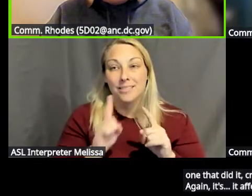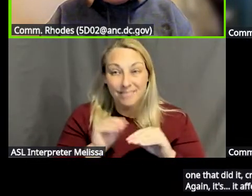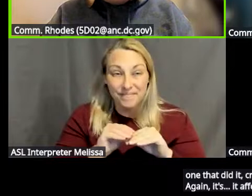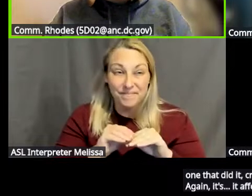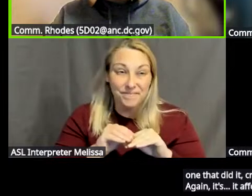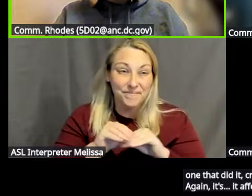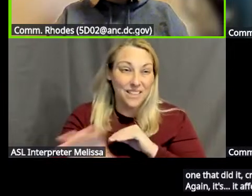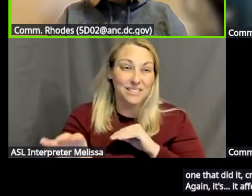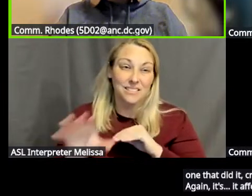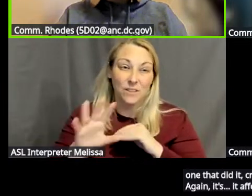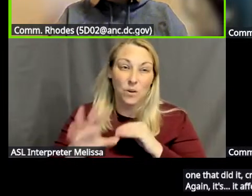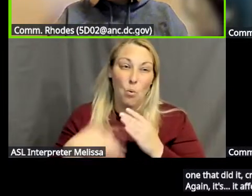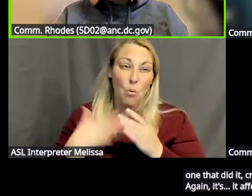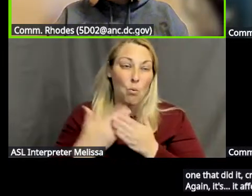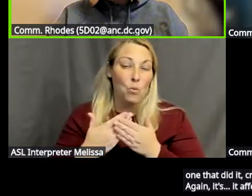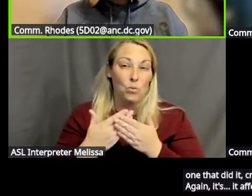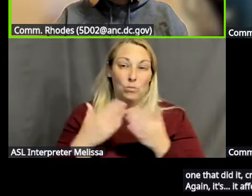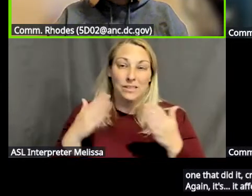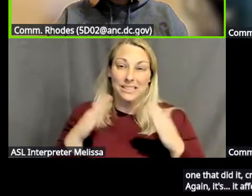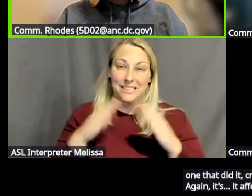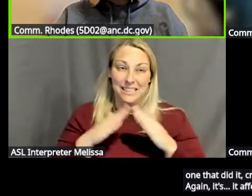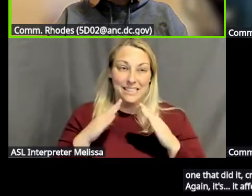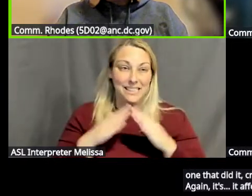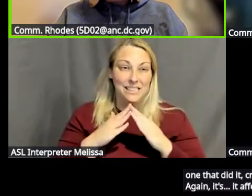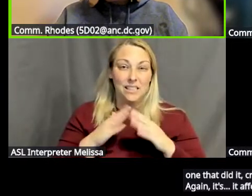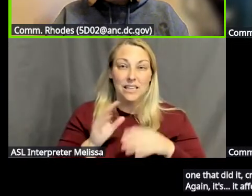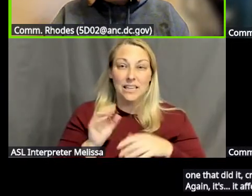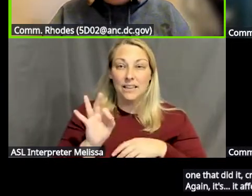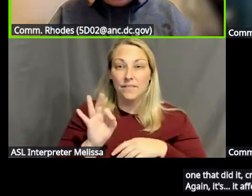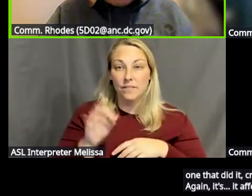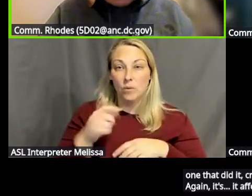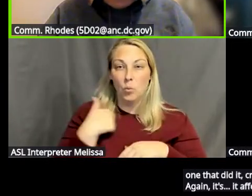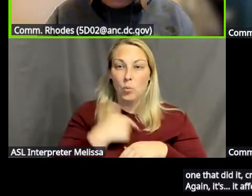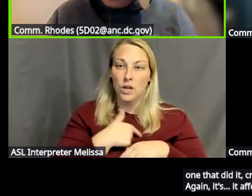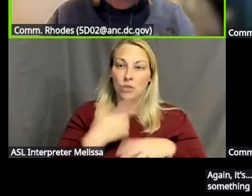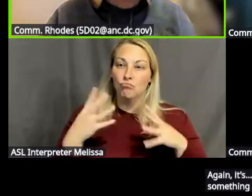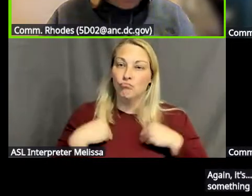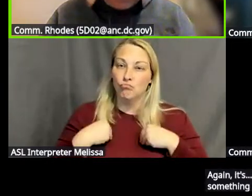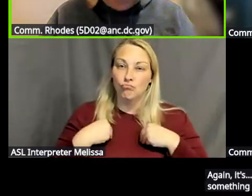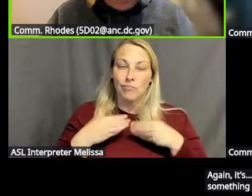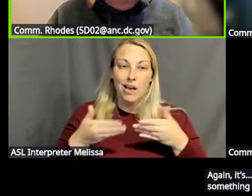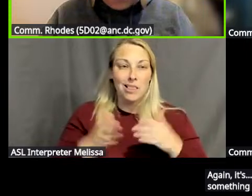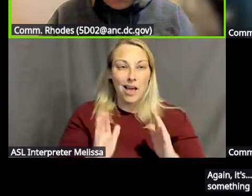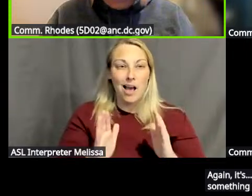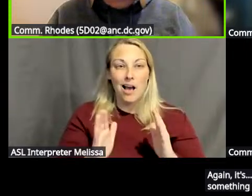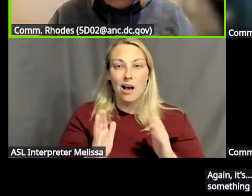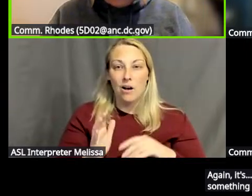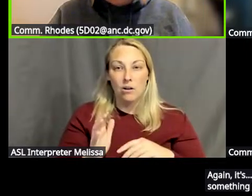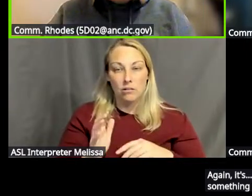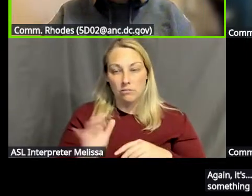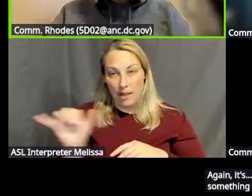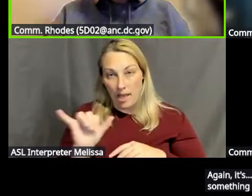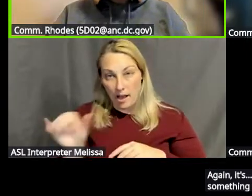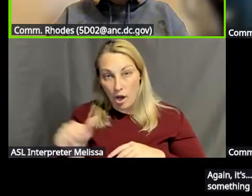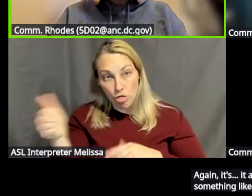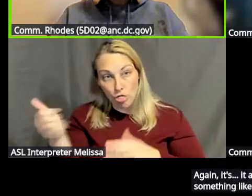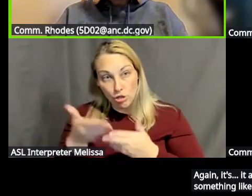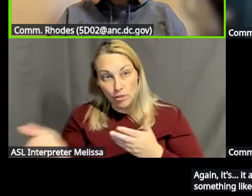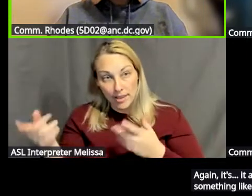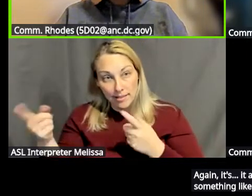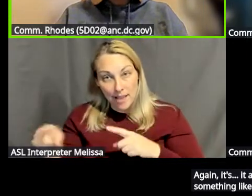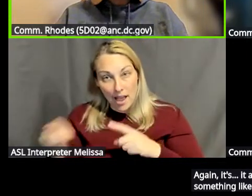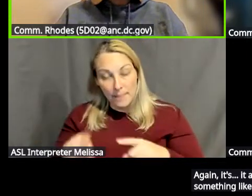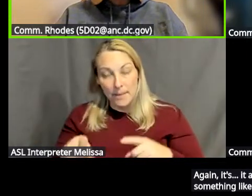because if the city allows for something like this to happen, like a lot of other things that is going on,